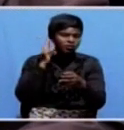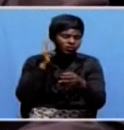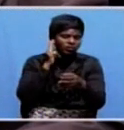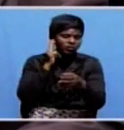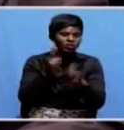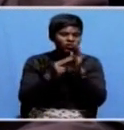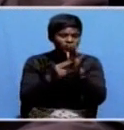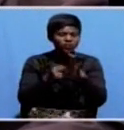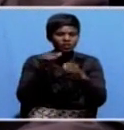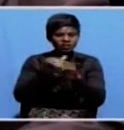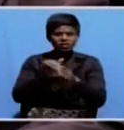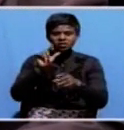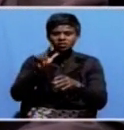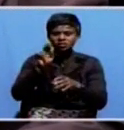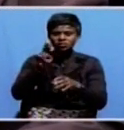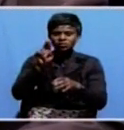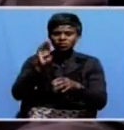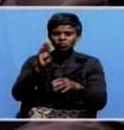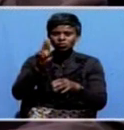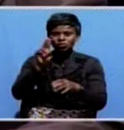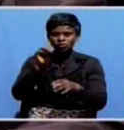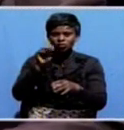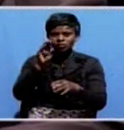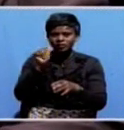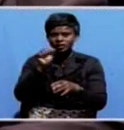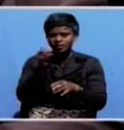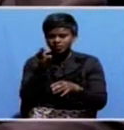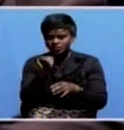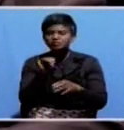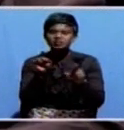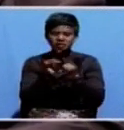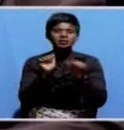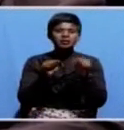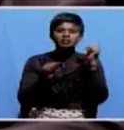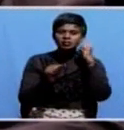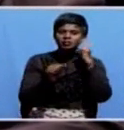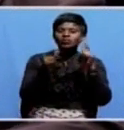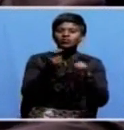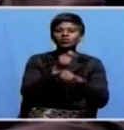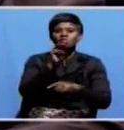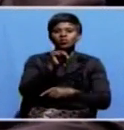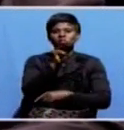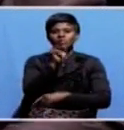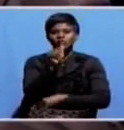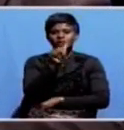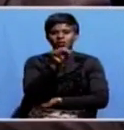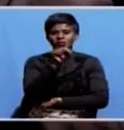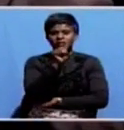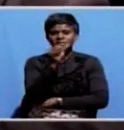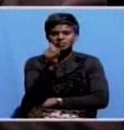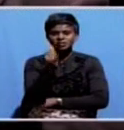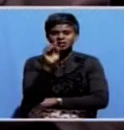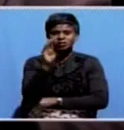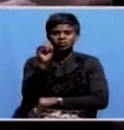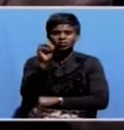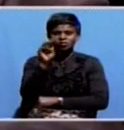also find it in Mwansabombwe, in Mwataka Zambia area, and along the Luapula, because it's